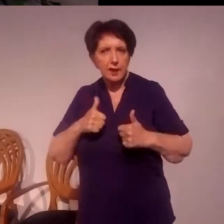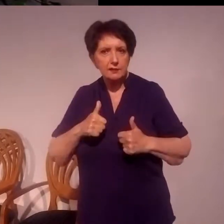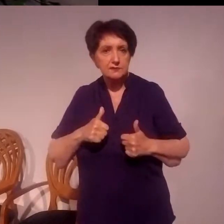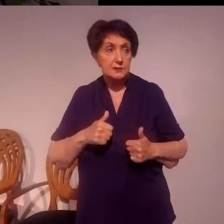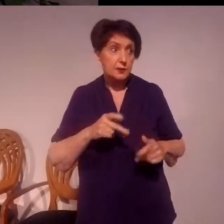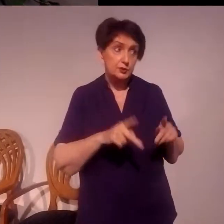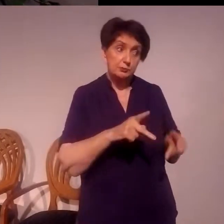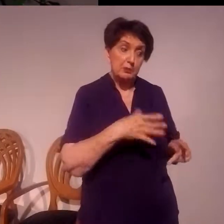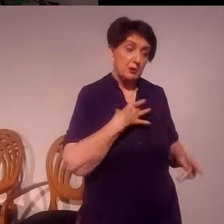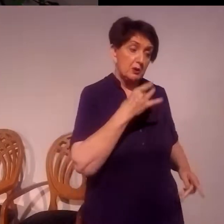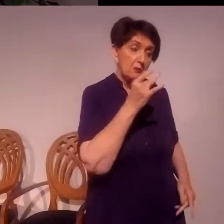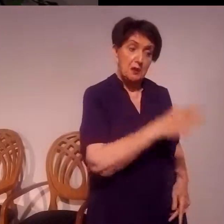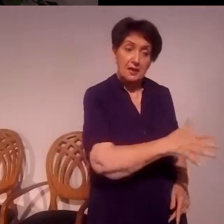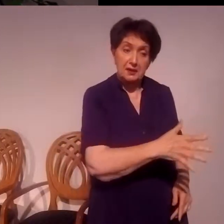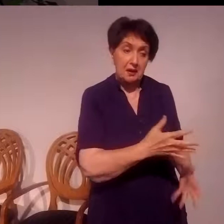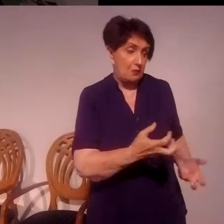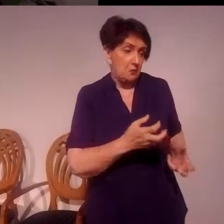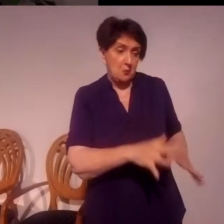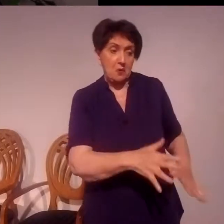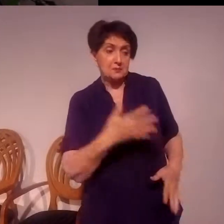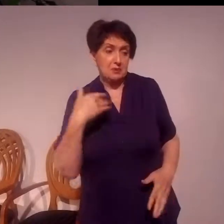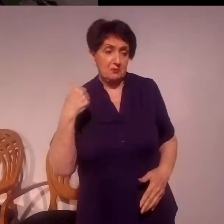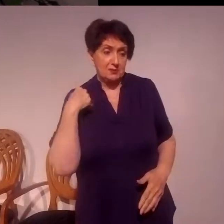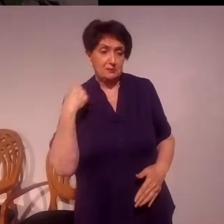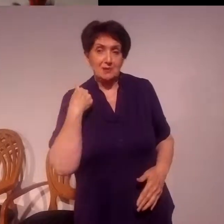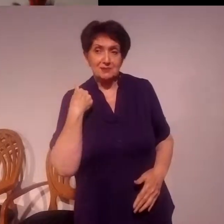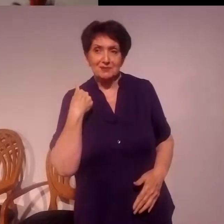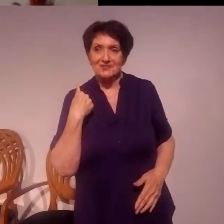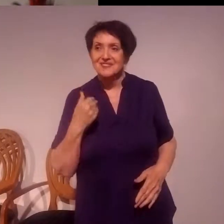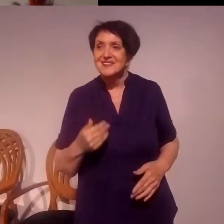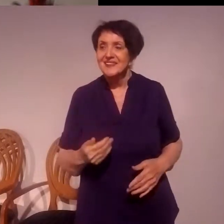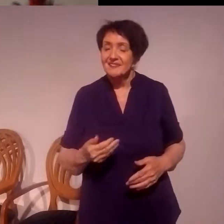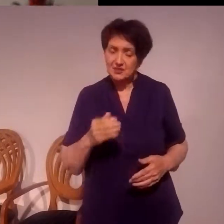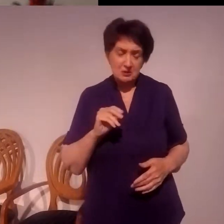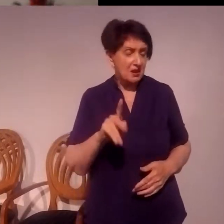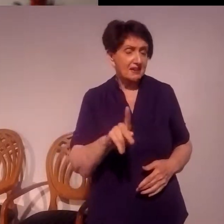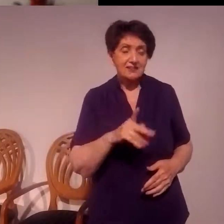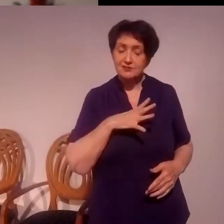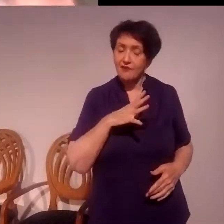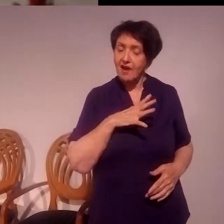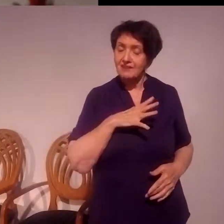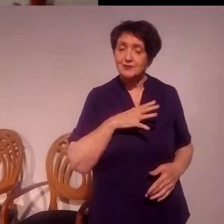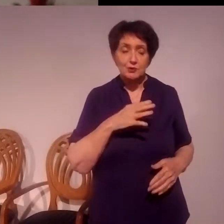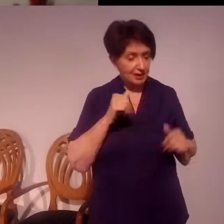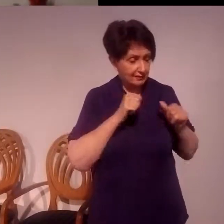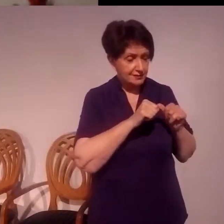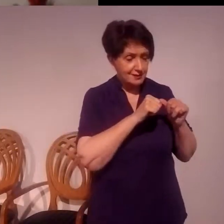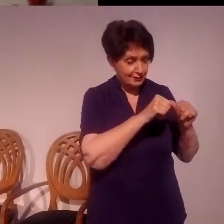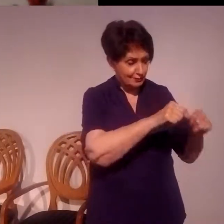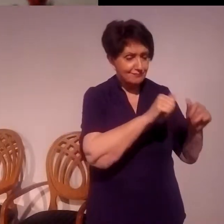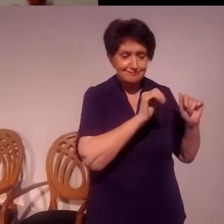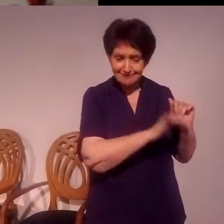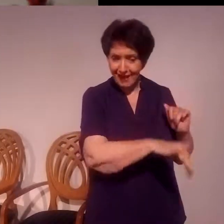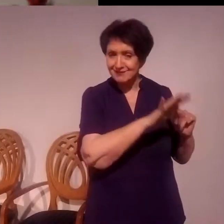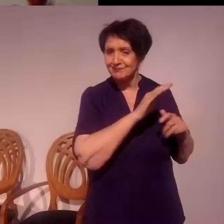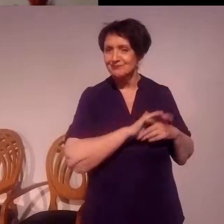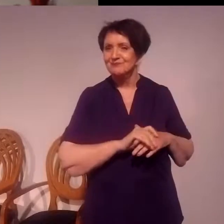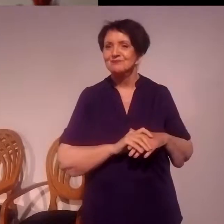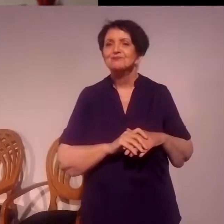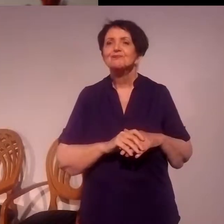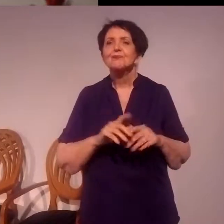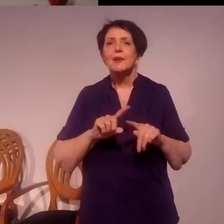that, so they leave quickly. I don't want to be personally responsible. And that's okay. You can keep doing that. But to take this